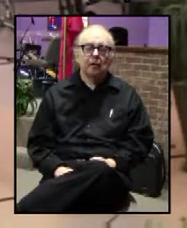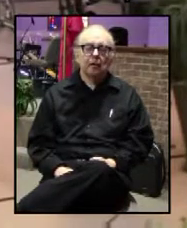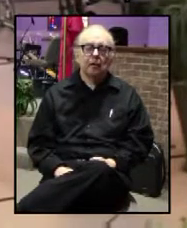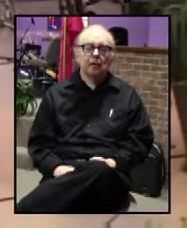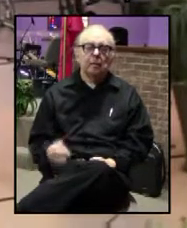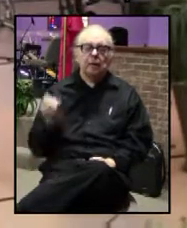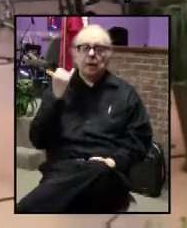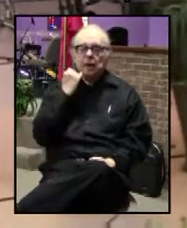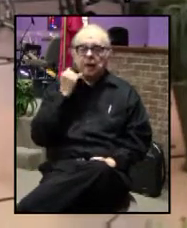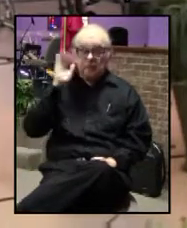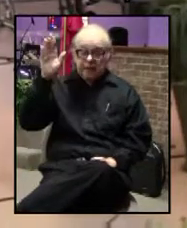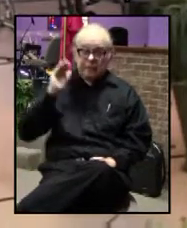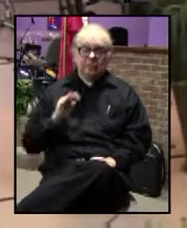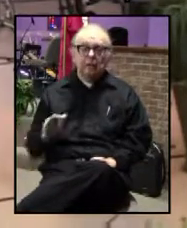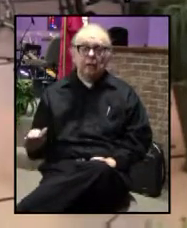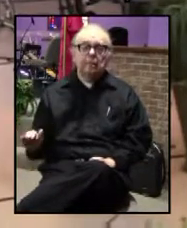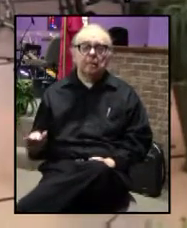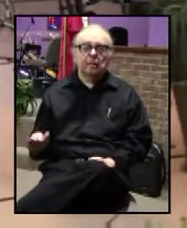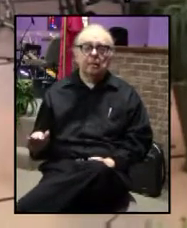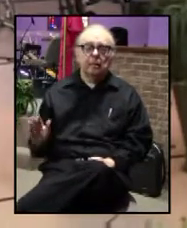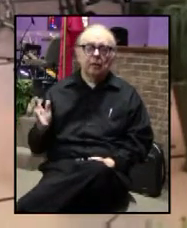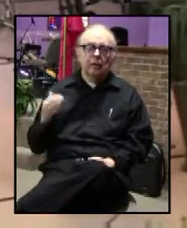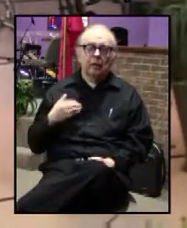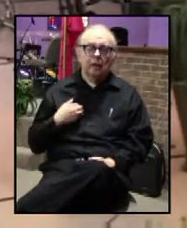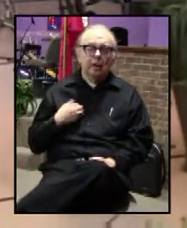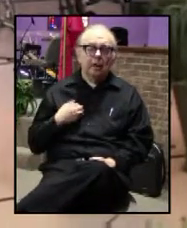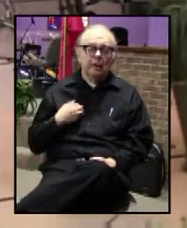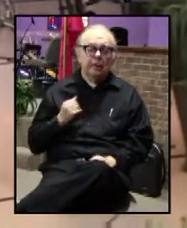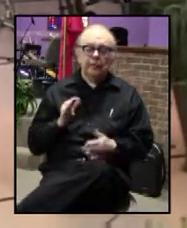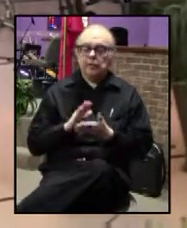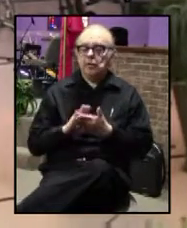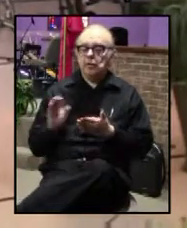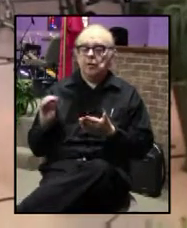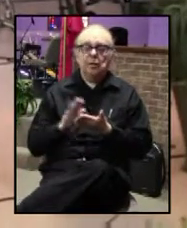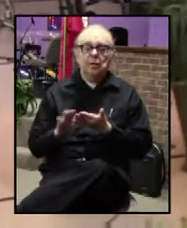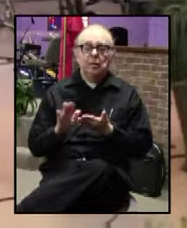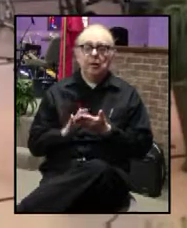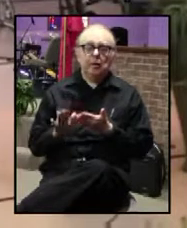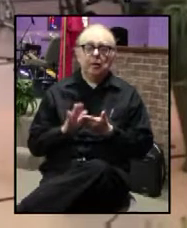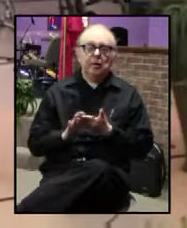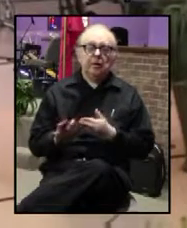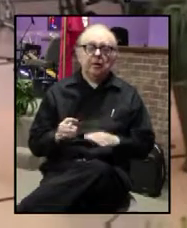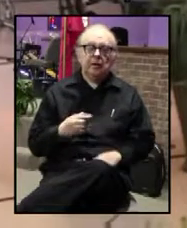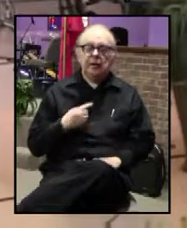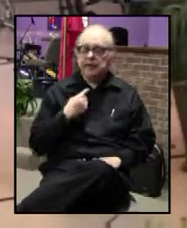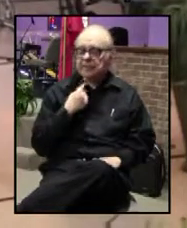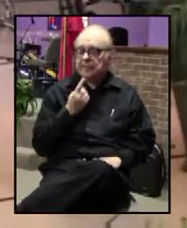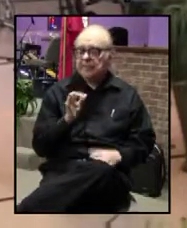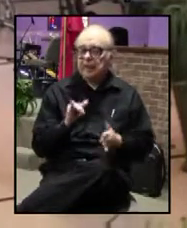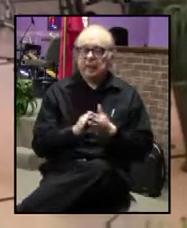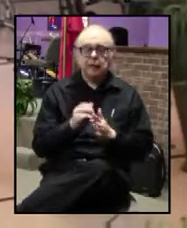If you're a child of God, you have no excuse of saying, "I don't hear you."